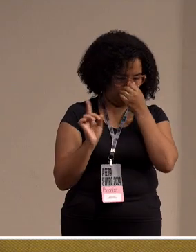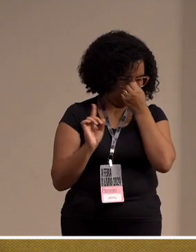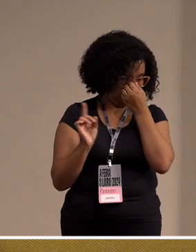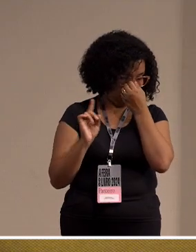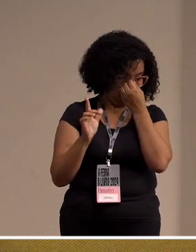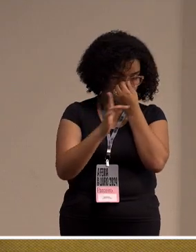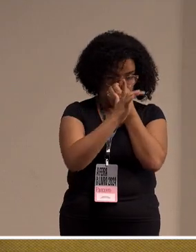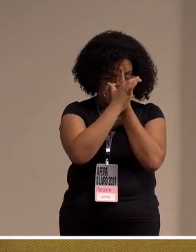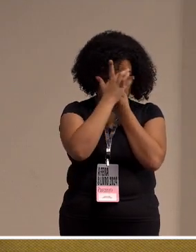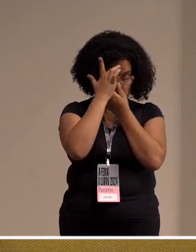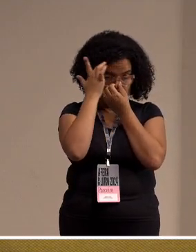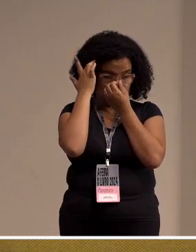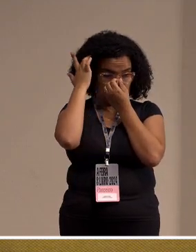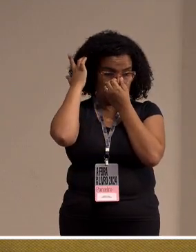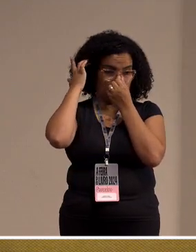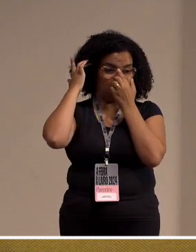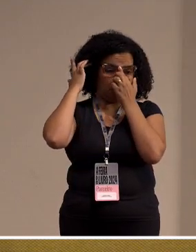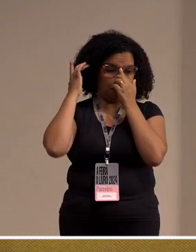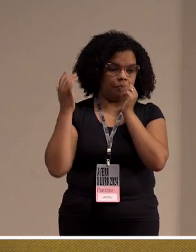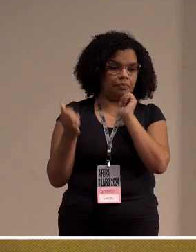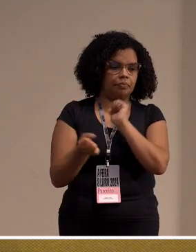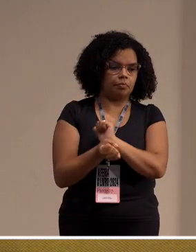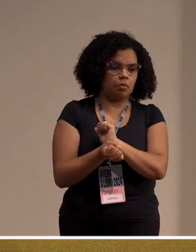right? And that was part of the reality. So